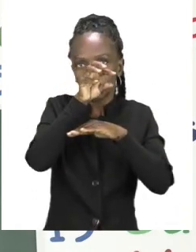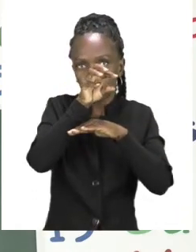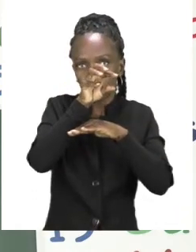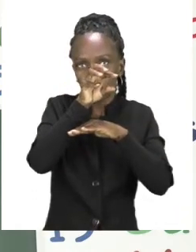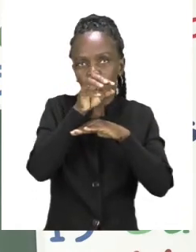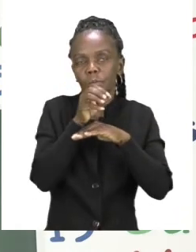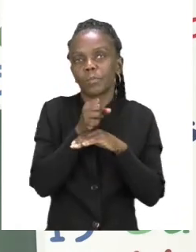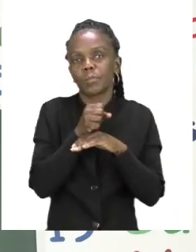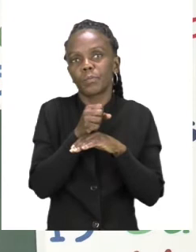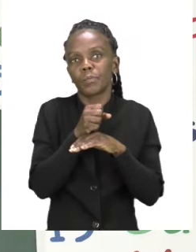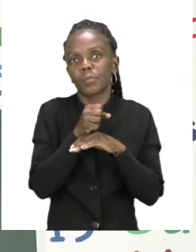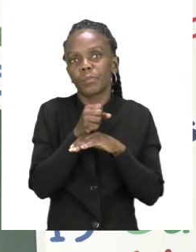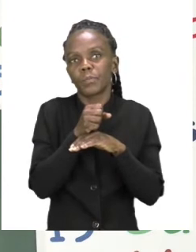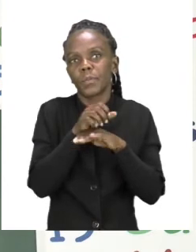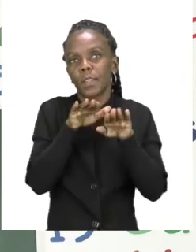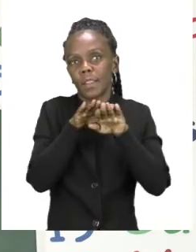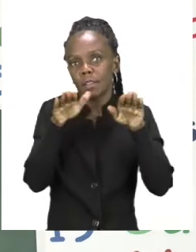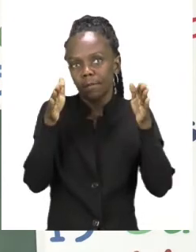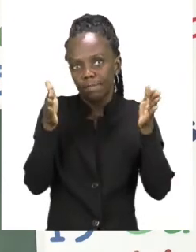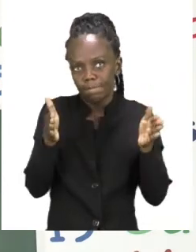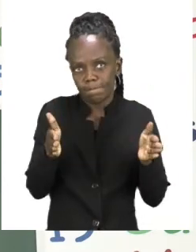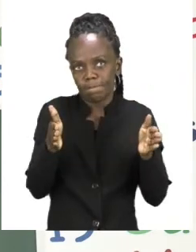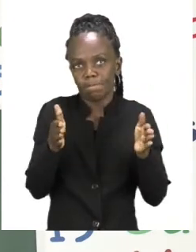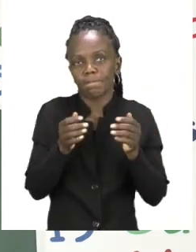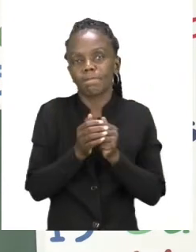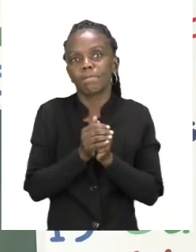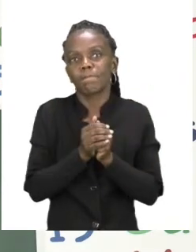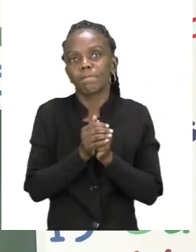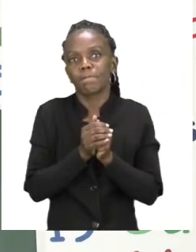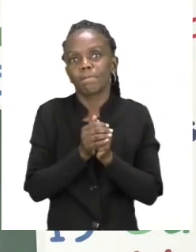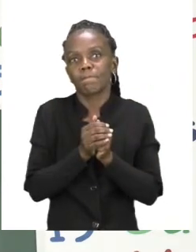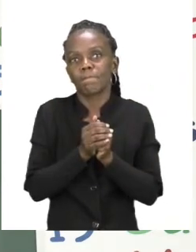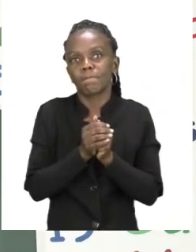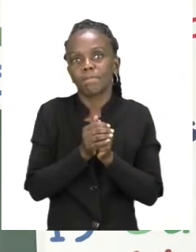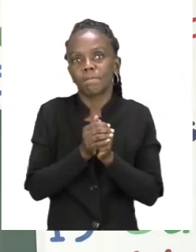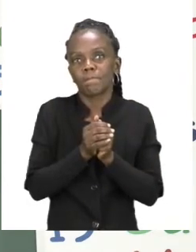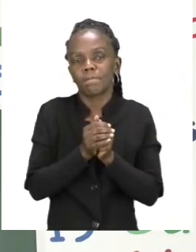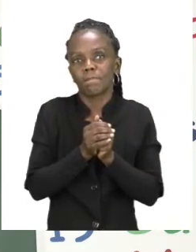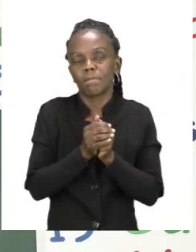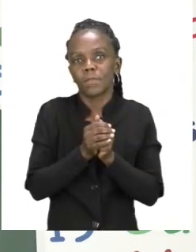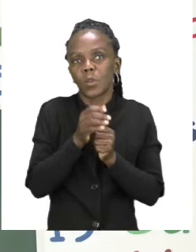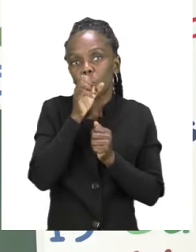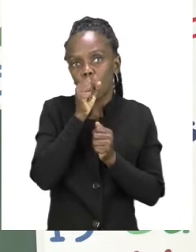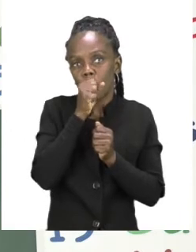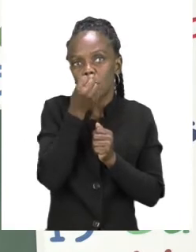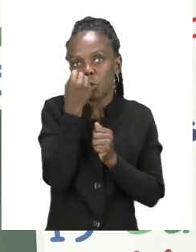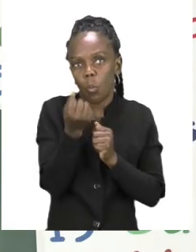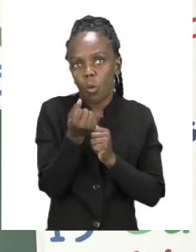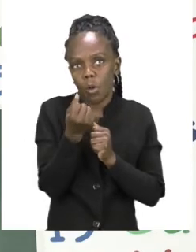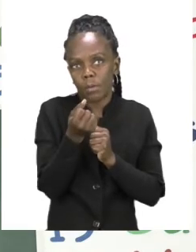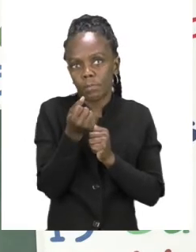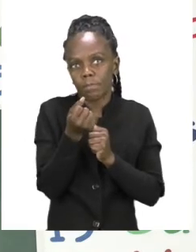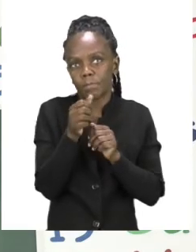is above the table. The orange ball